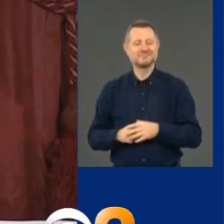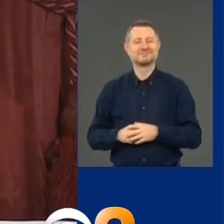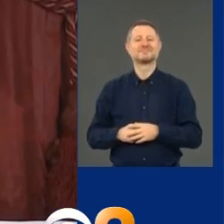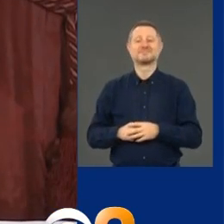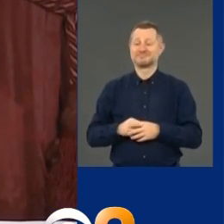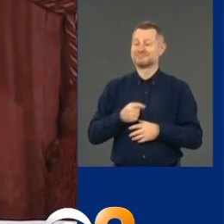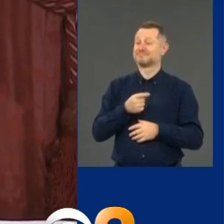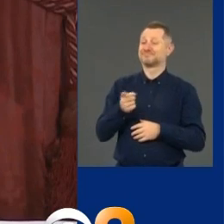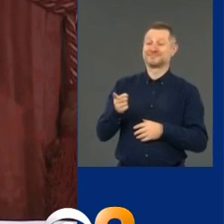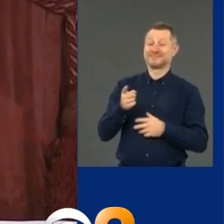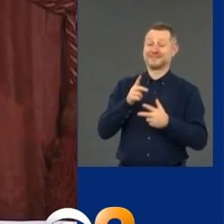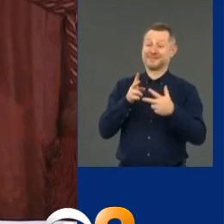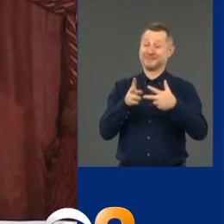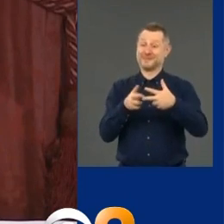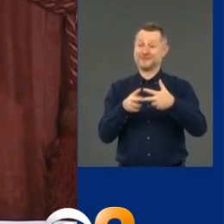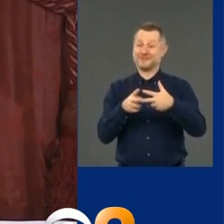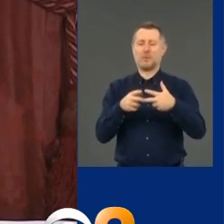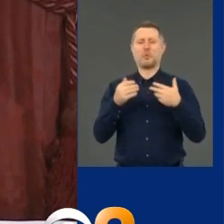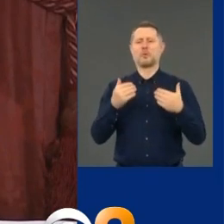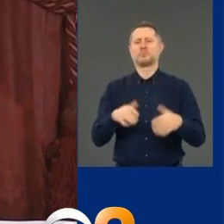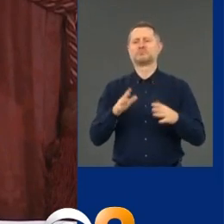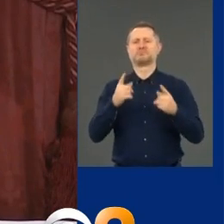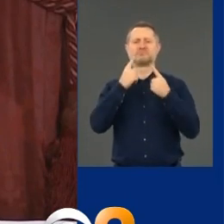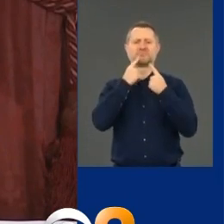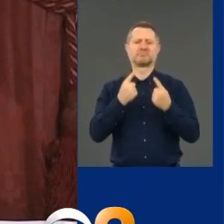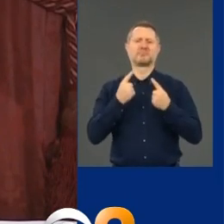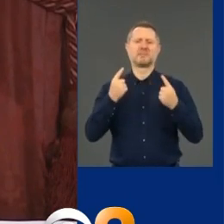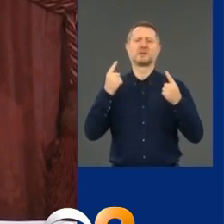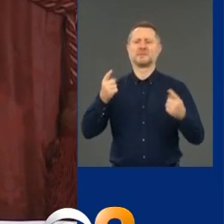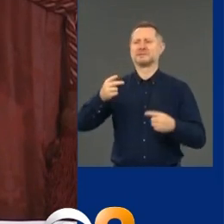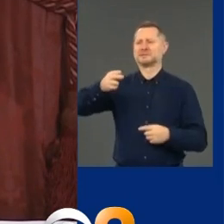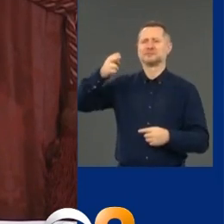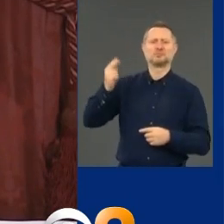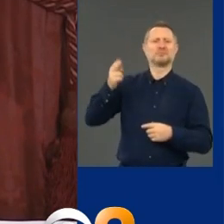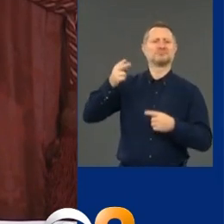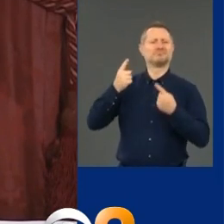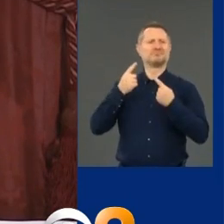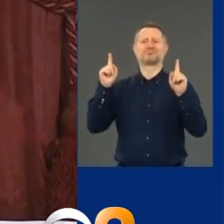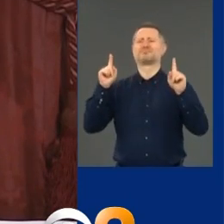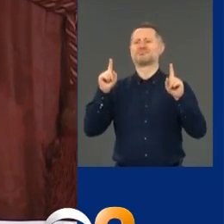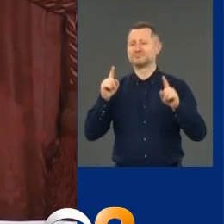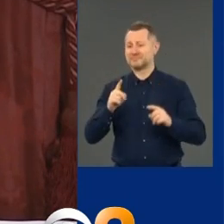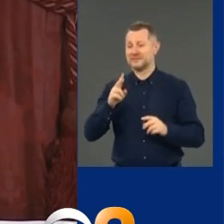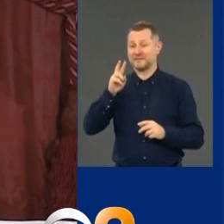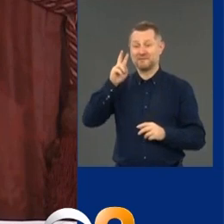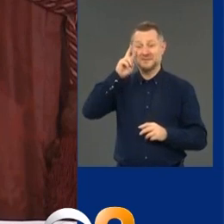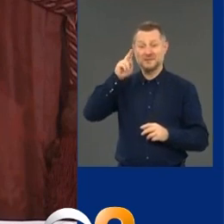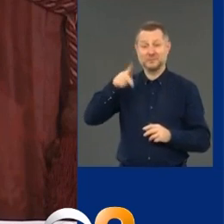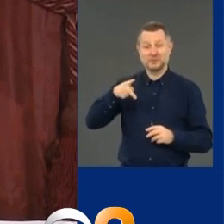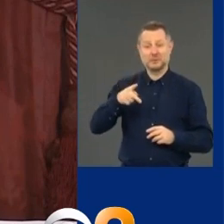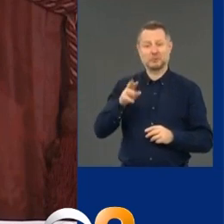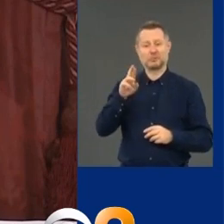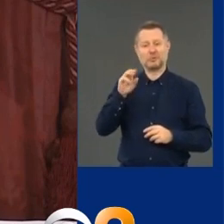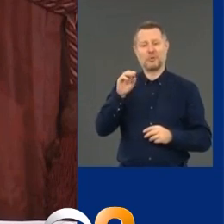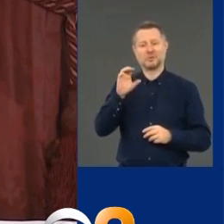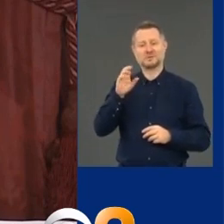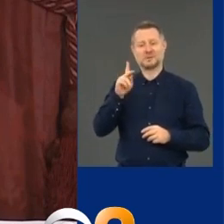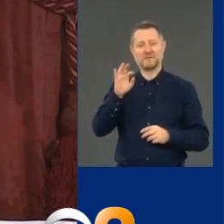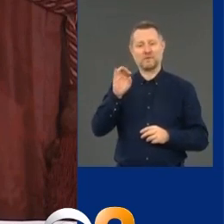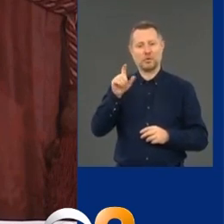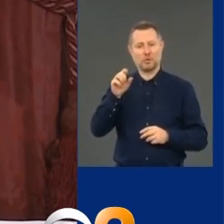two really historic governors who went on. You had Vice President Nelson Rockefeller, also lived in this